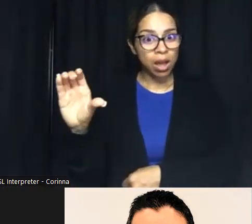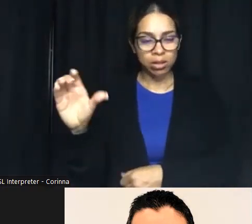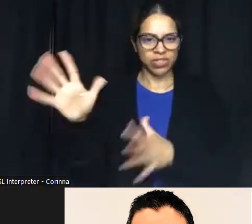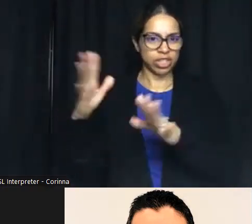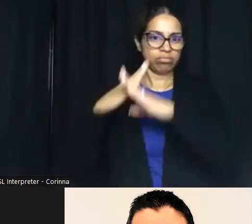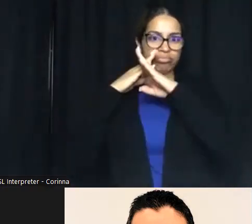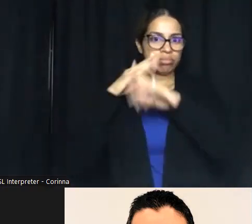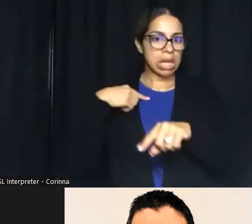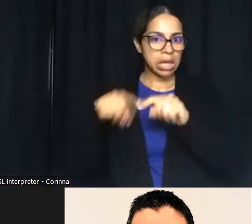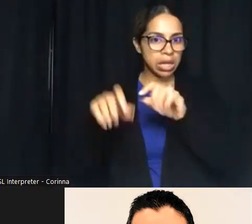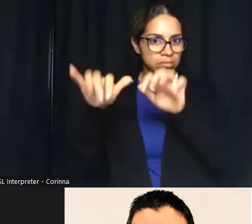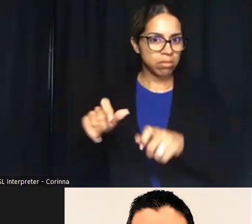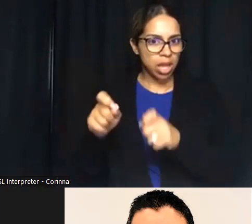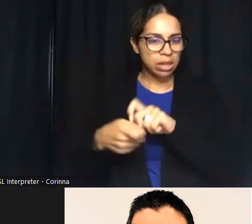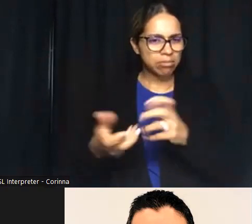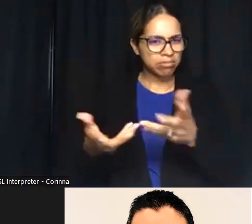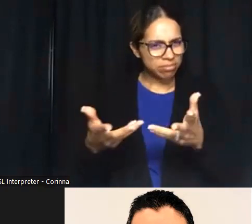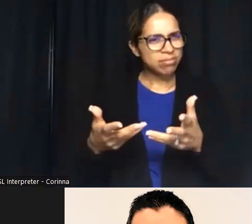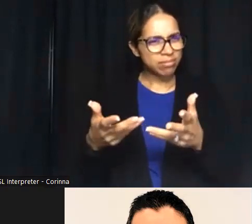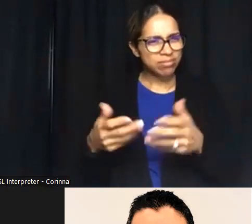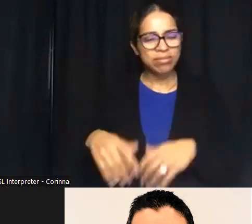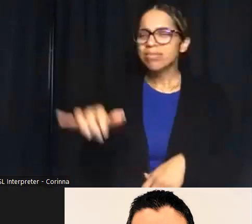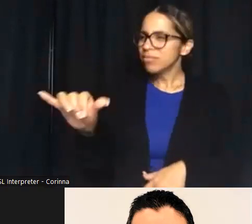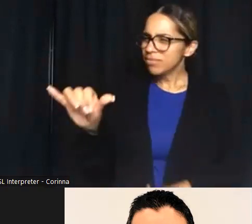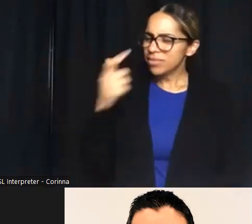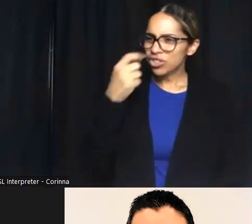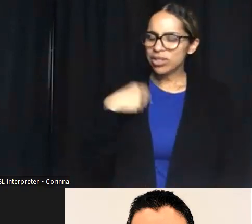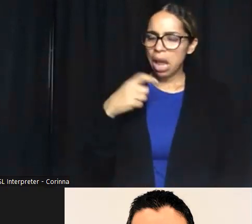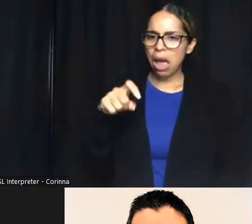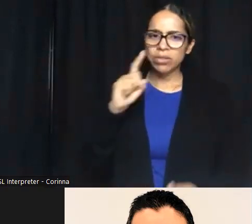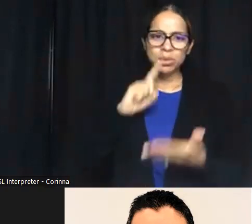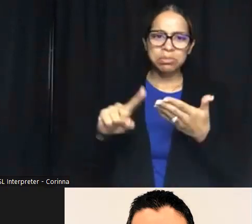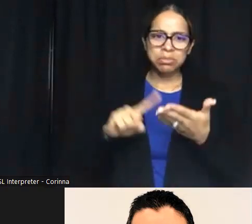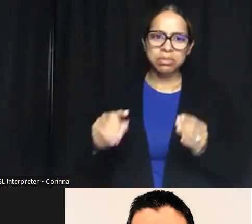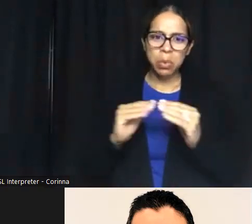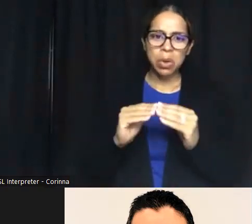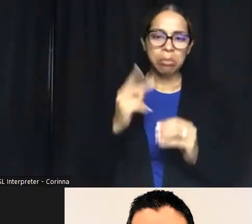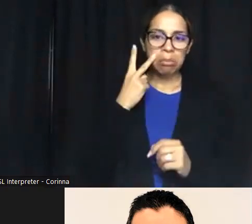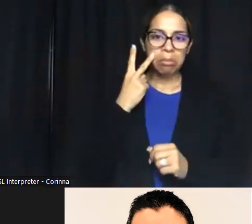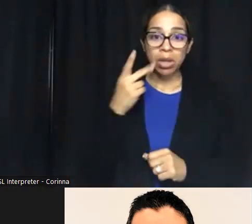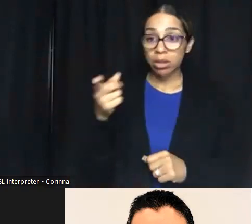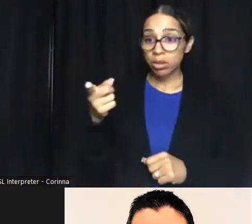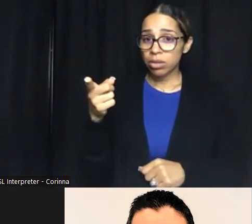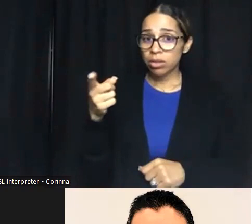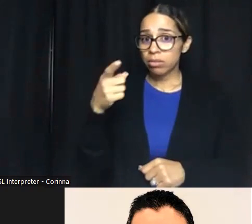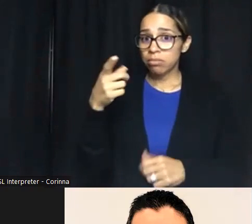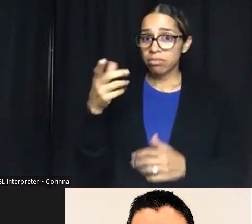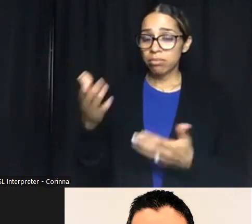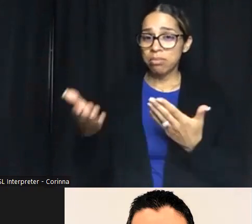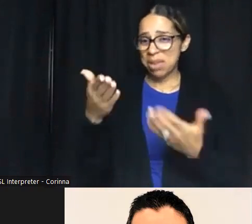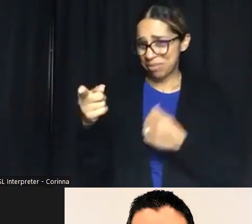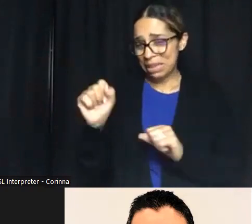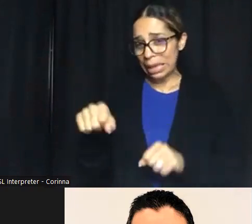Oh, I'll have to figure that out. If you could maybe take notes somewhere